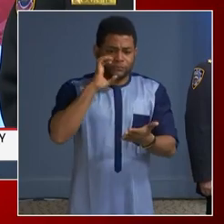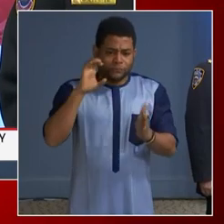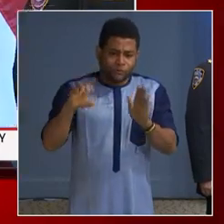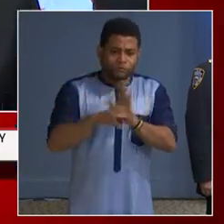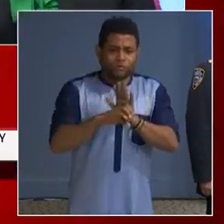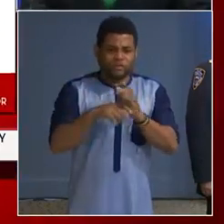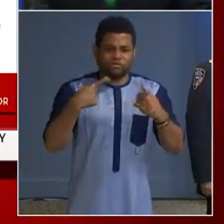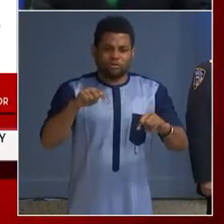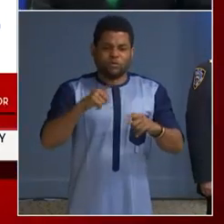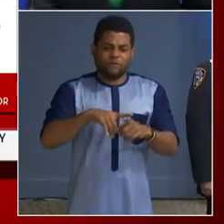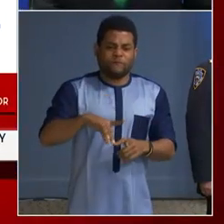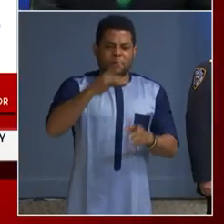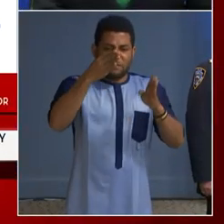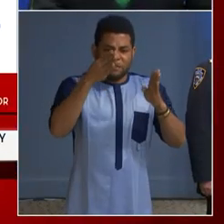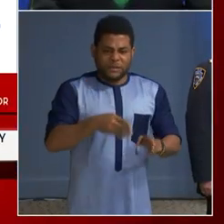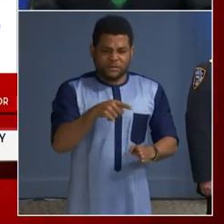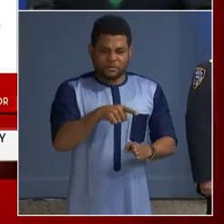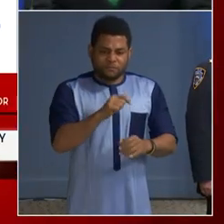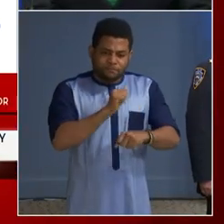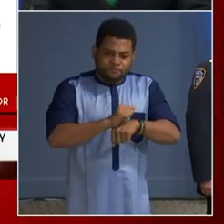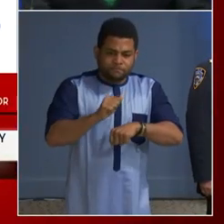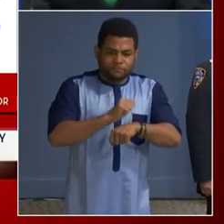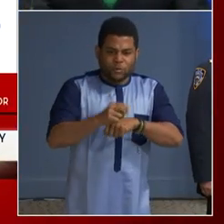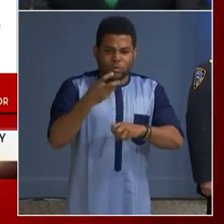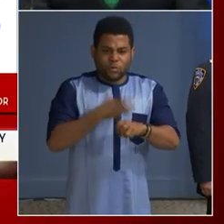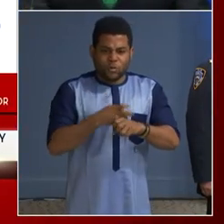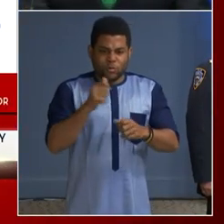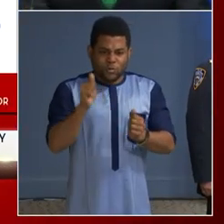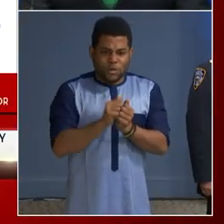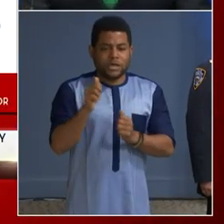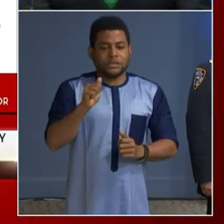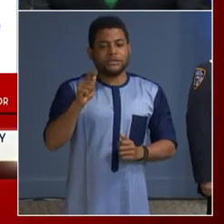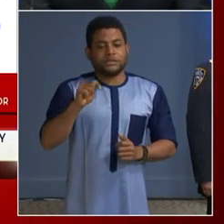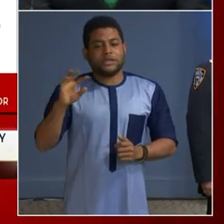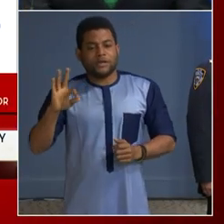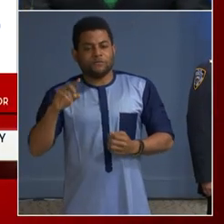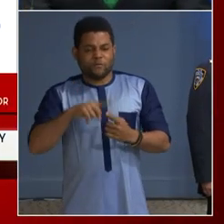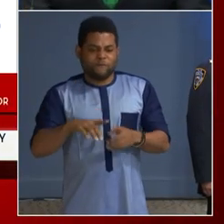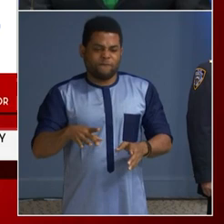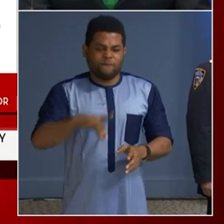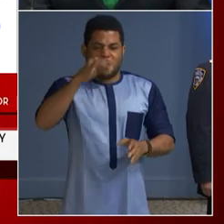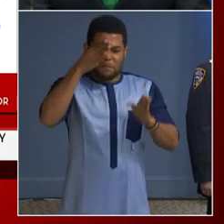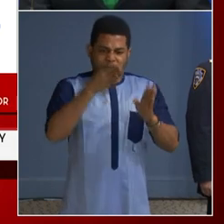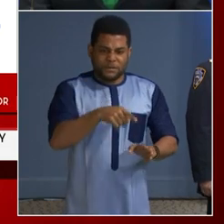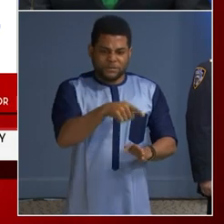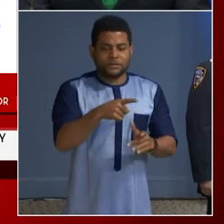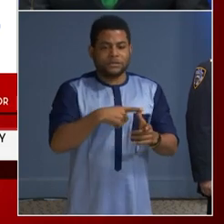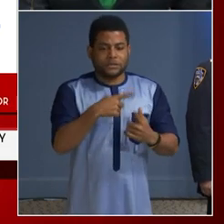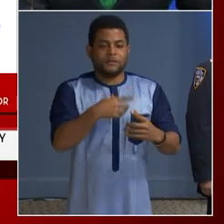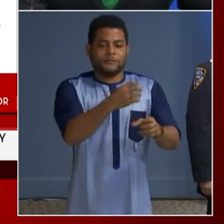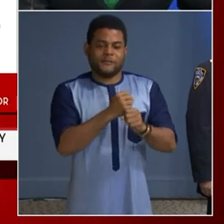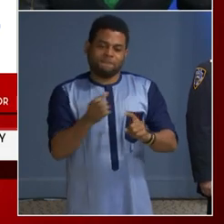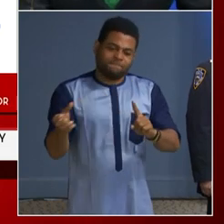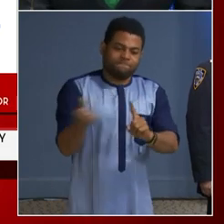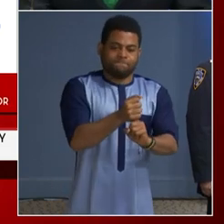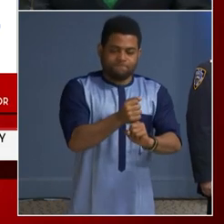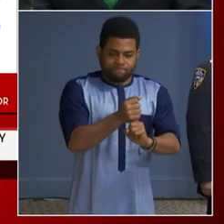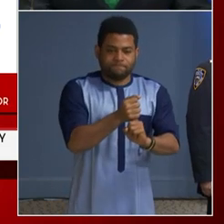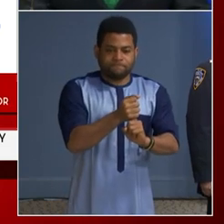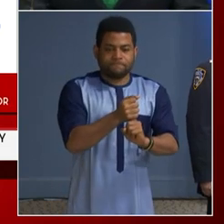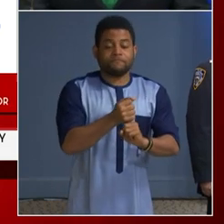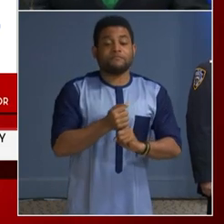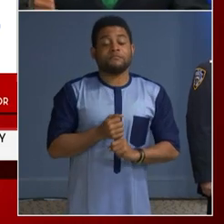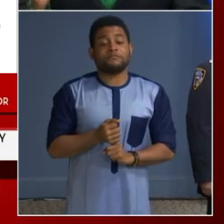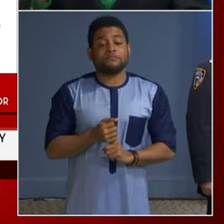urgently with our federal partners at the ATF to locate the individual and get him into police custody. We're calling